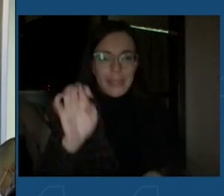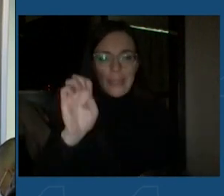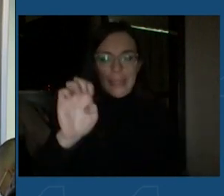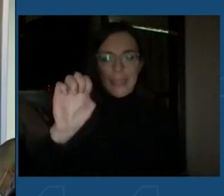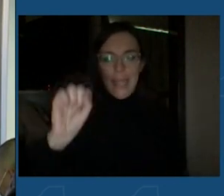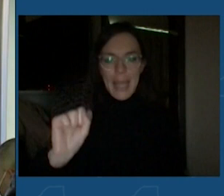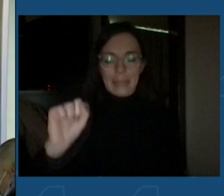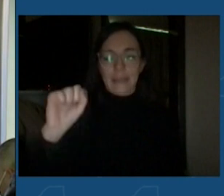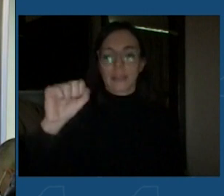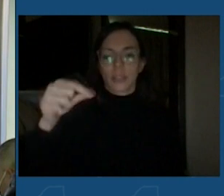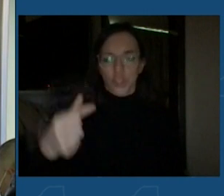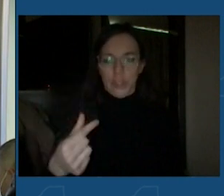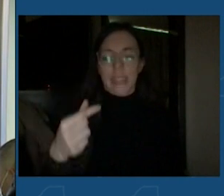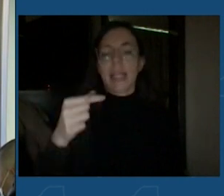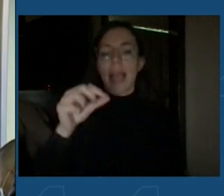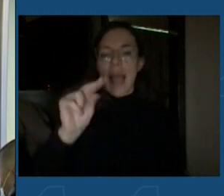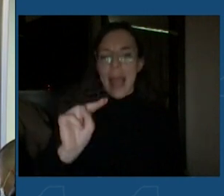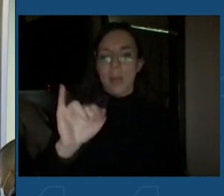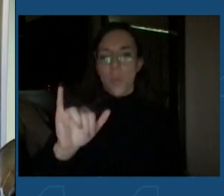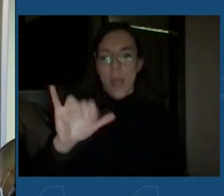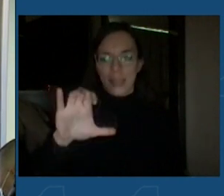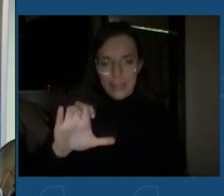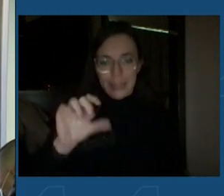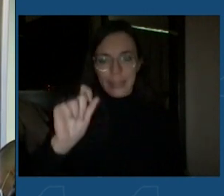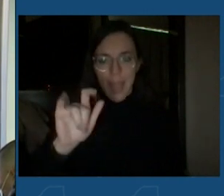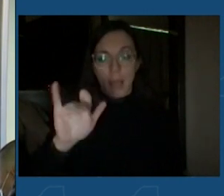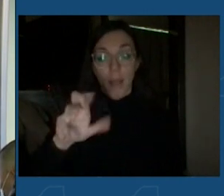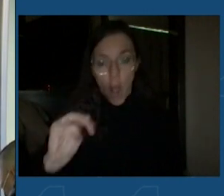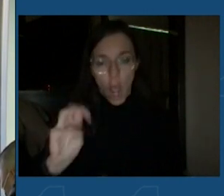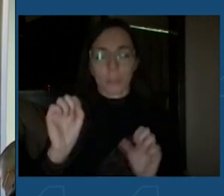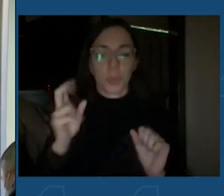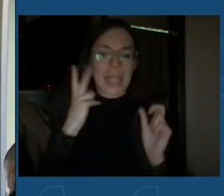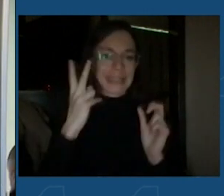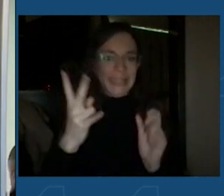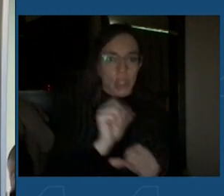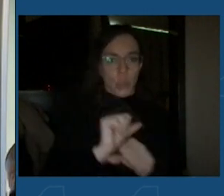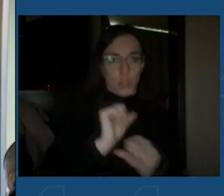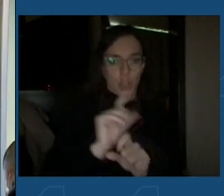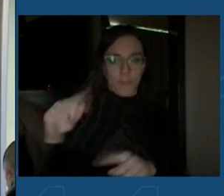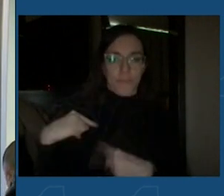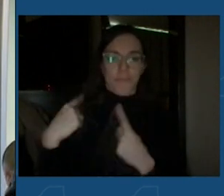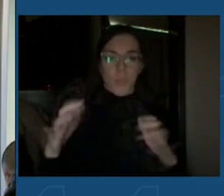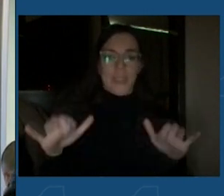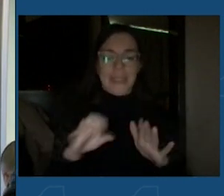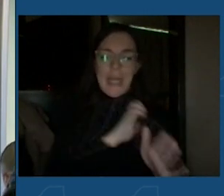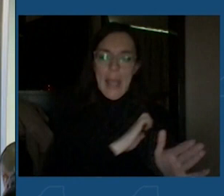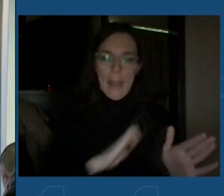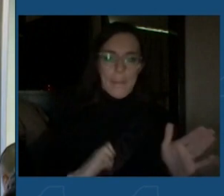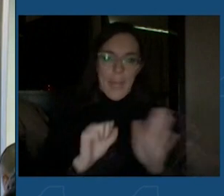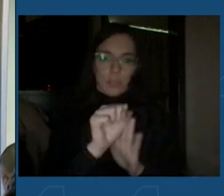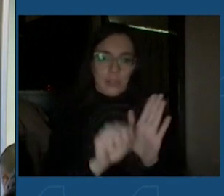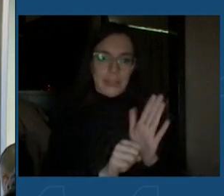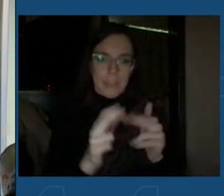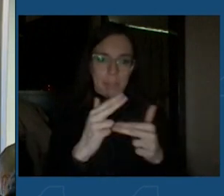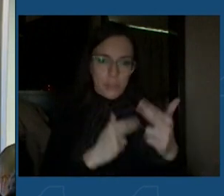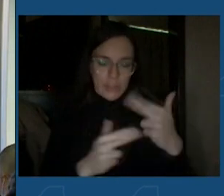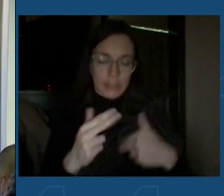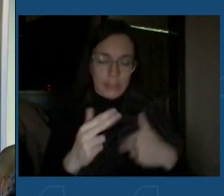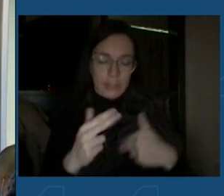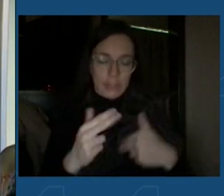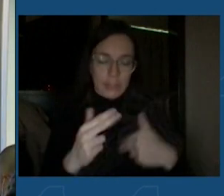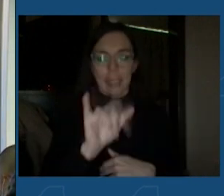esbnyc.com and you can look at what we've done at the Empire State Building. You can Google TEOP, Tenant Energy Optimization